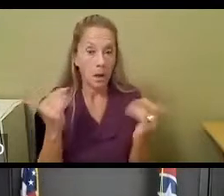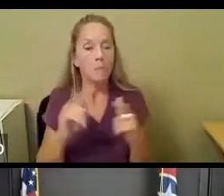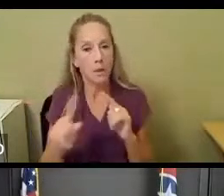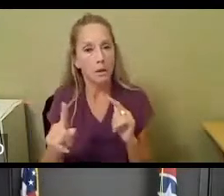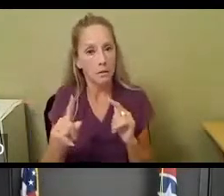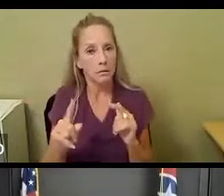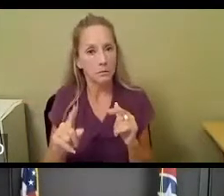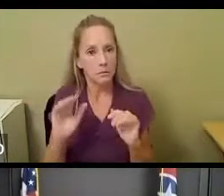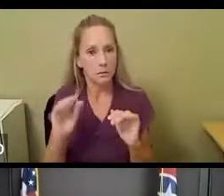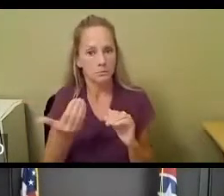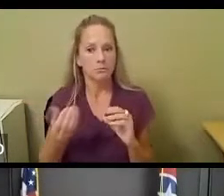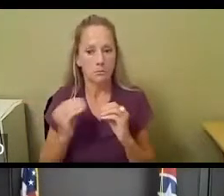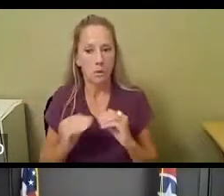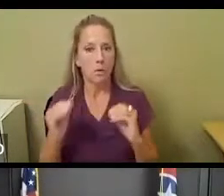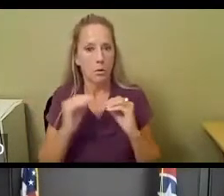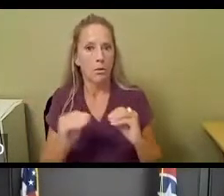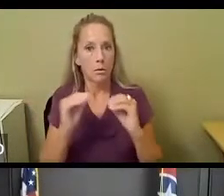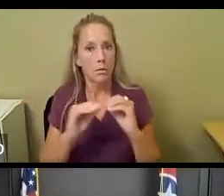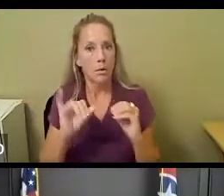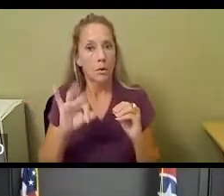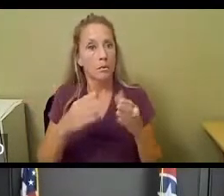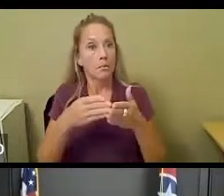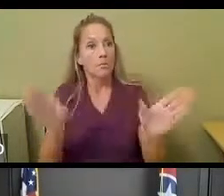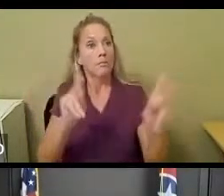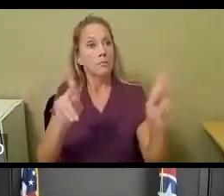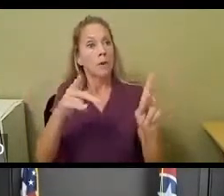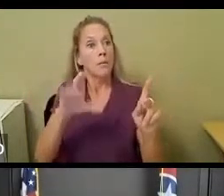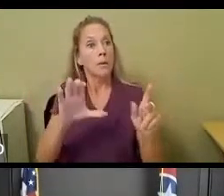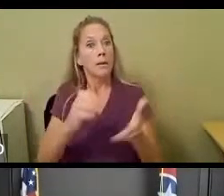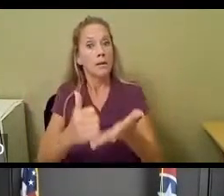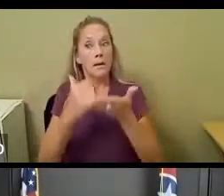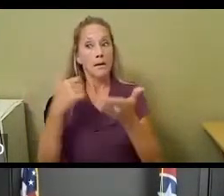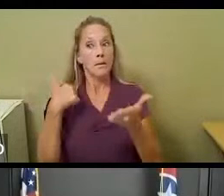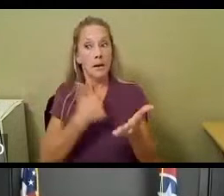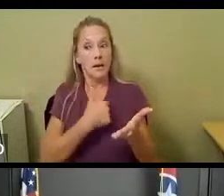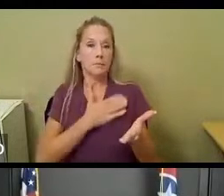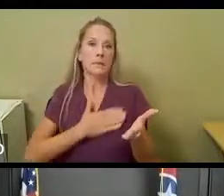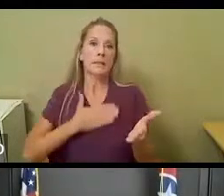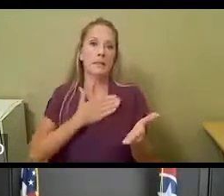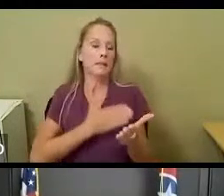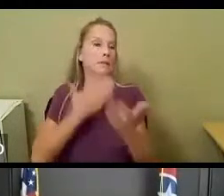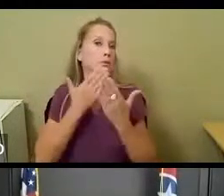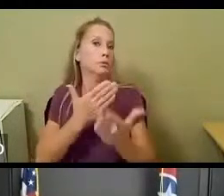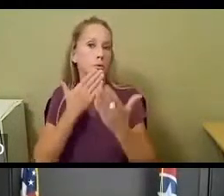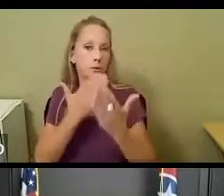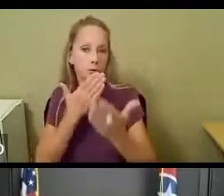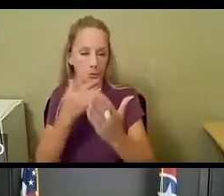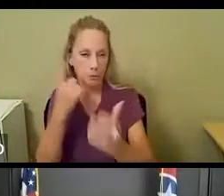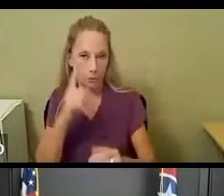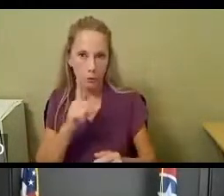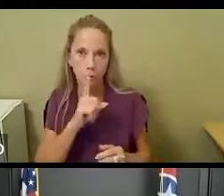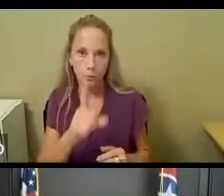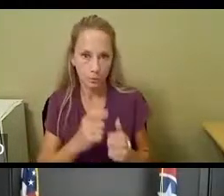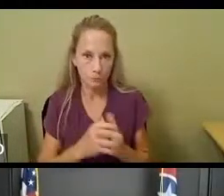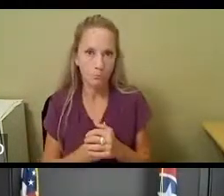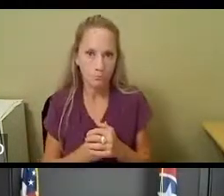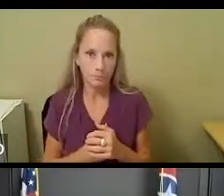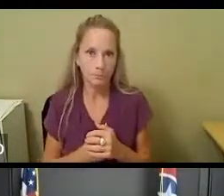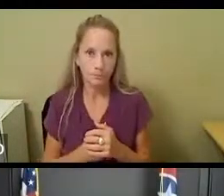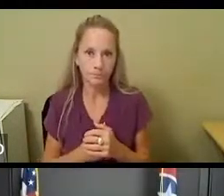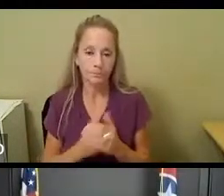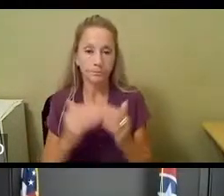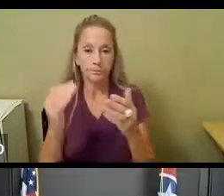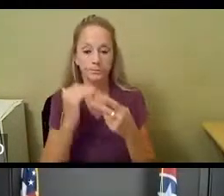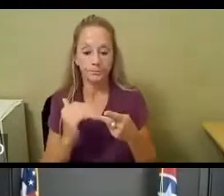if the public could help us and accommodate us there, it would be greatly appreciated. That's for sure. My other